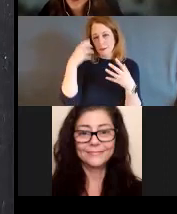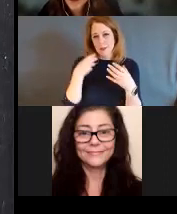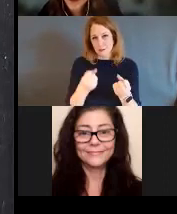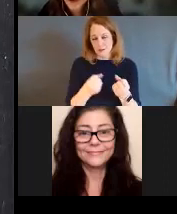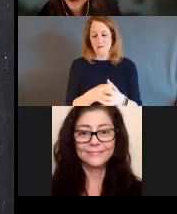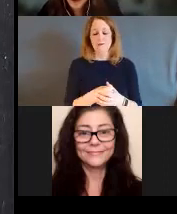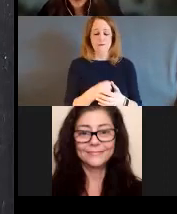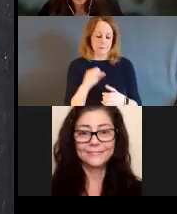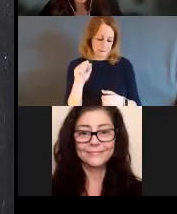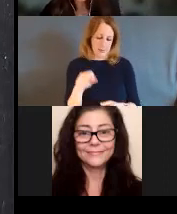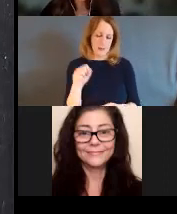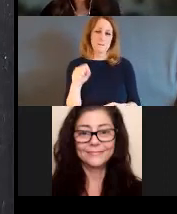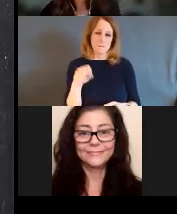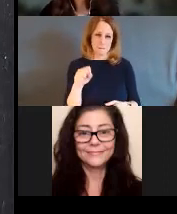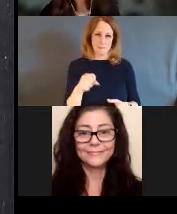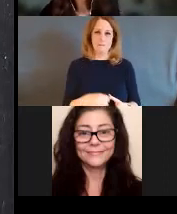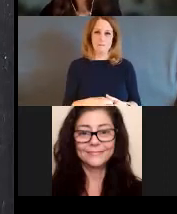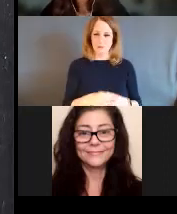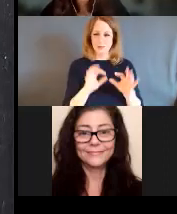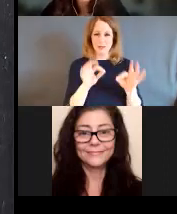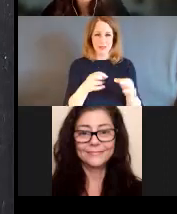Yep, definitely.